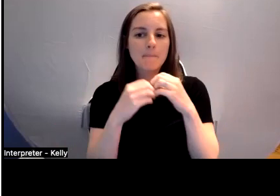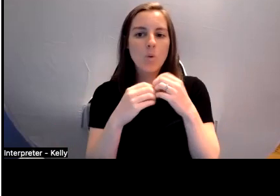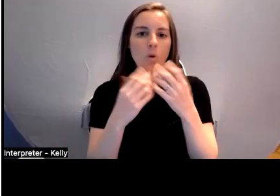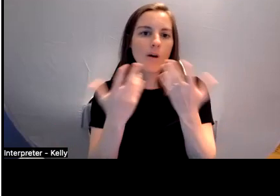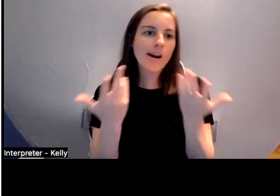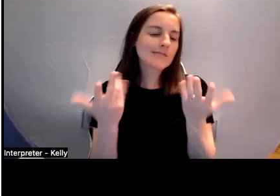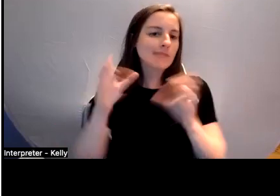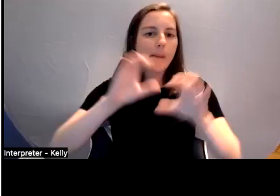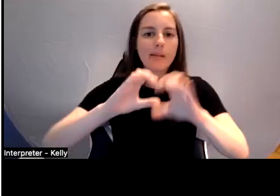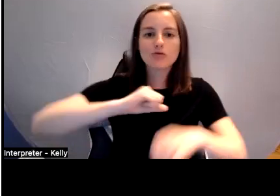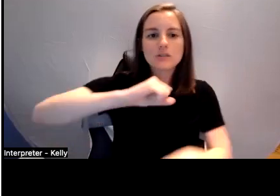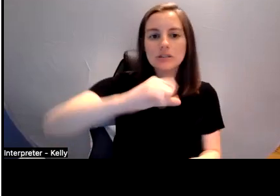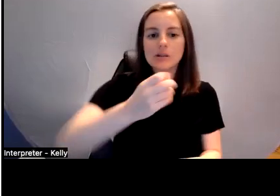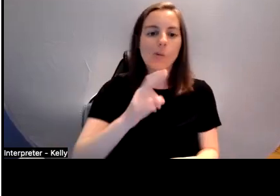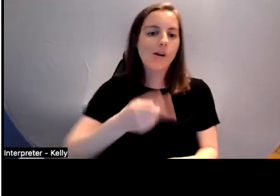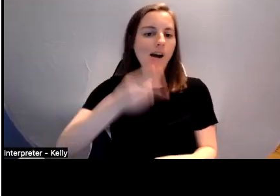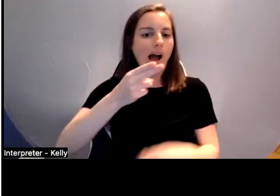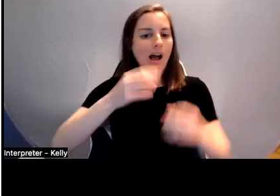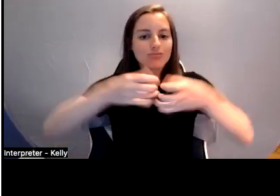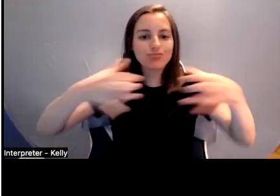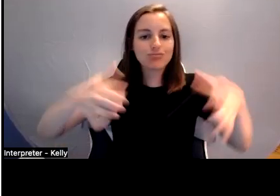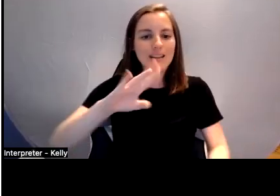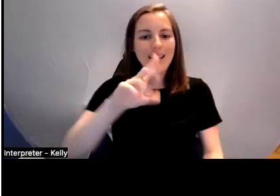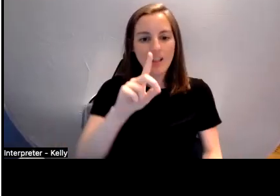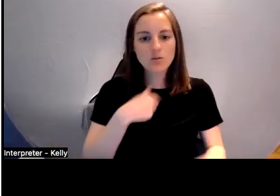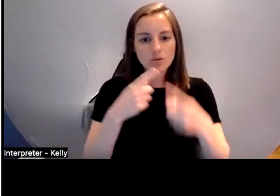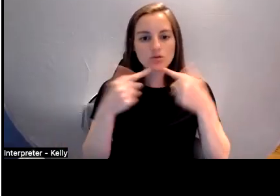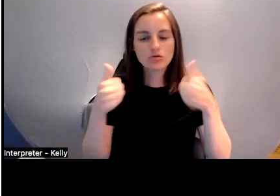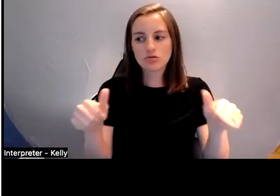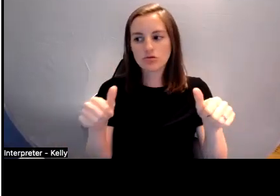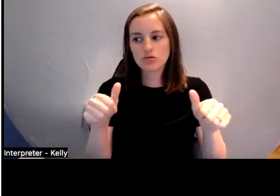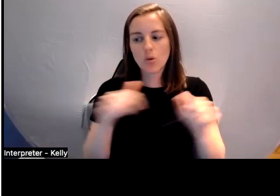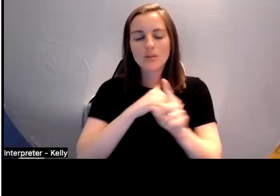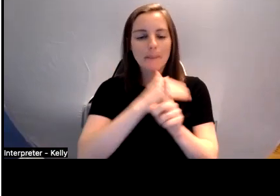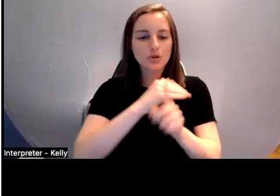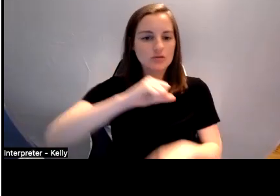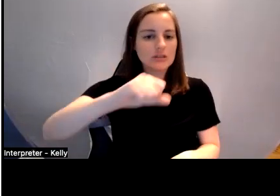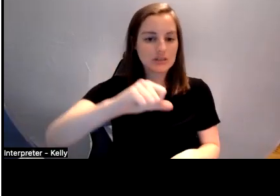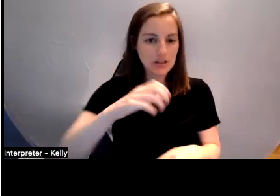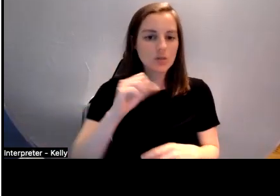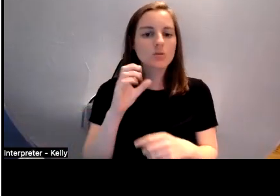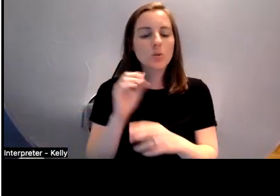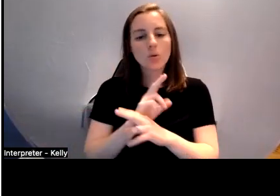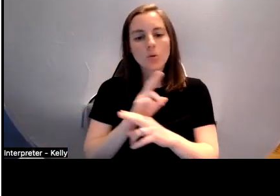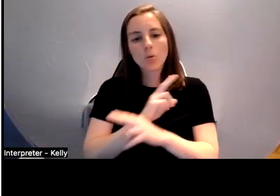thermodynamically resistant, higher yields, and so on. So somehow trying to idealize making the proteins better. binder design is using MPNN,